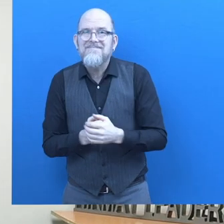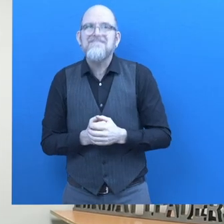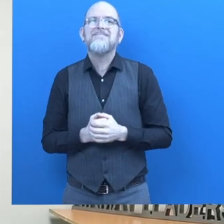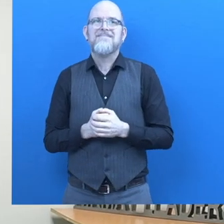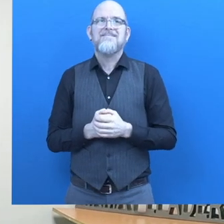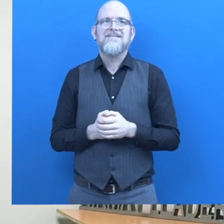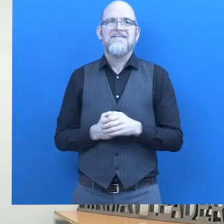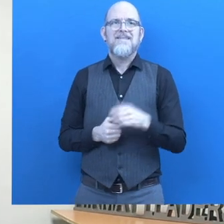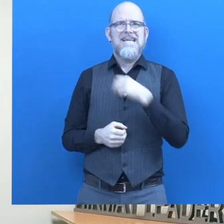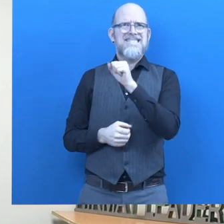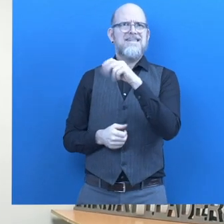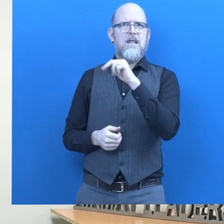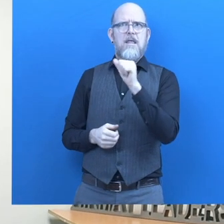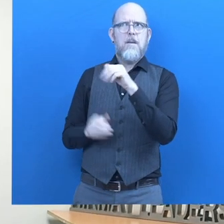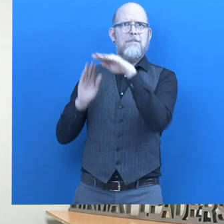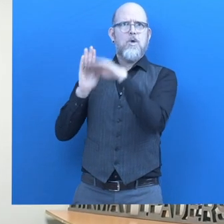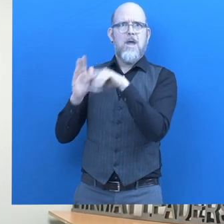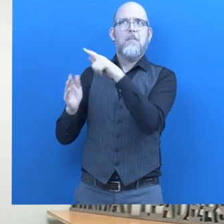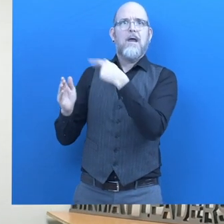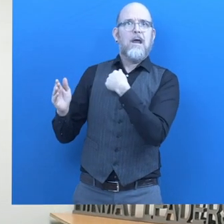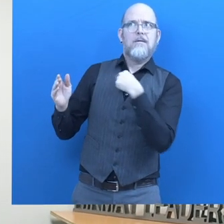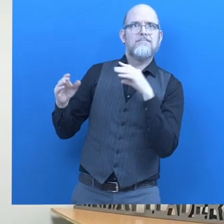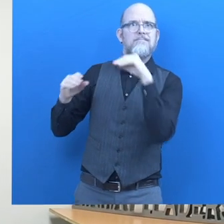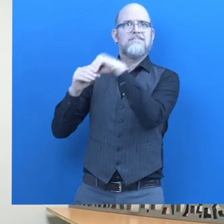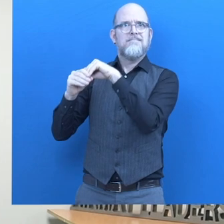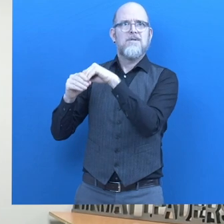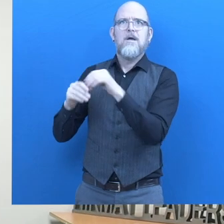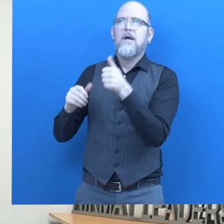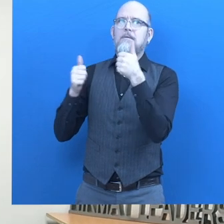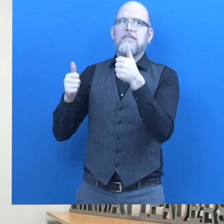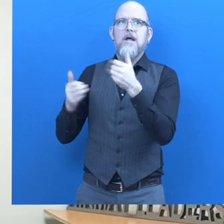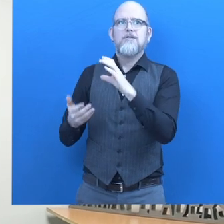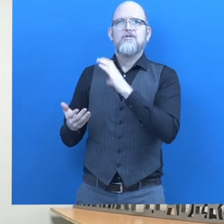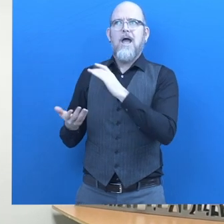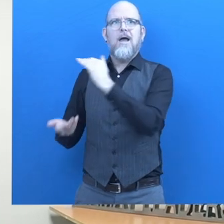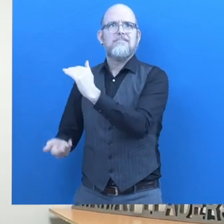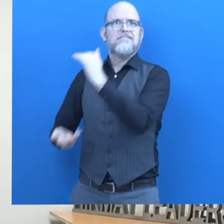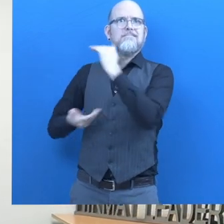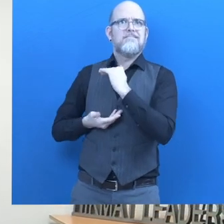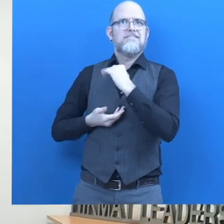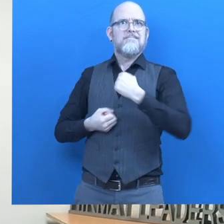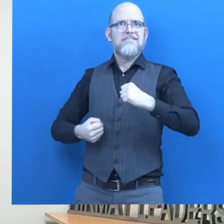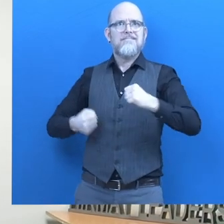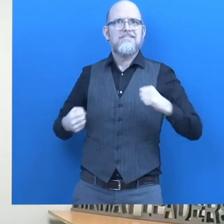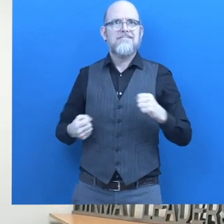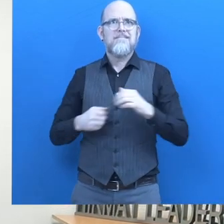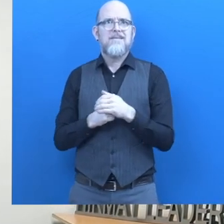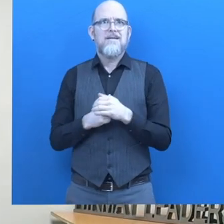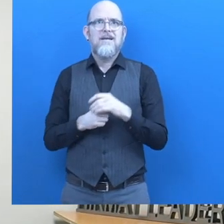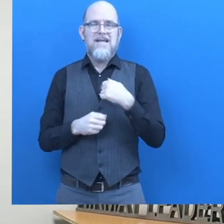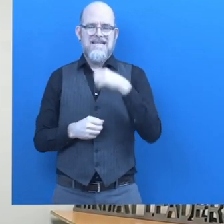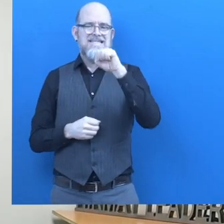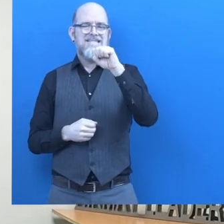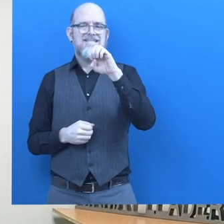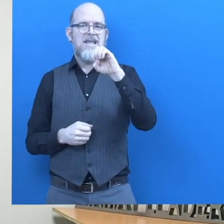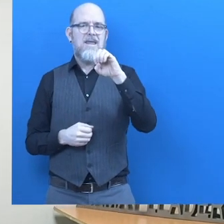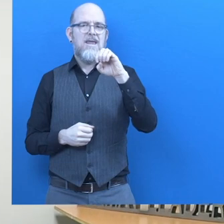SANA Work Program gave me the opportunity to work in Seagulls Broadcast Company as